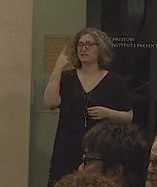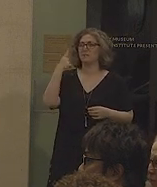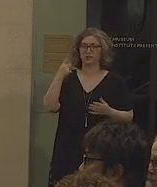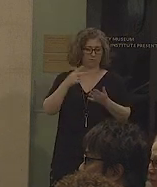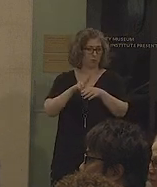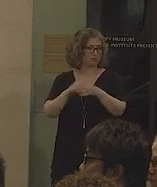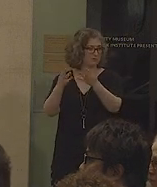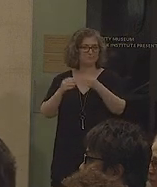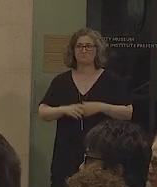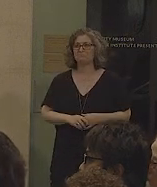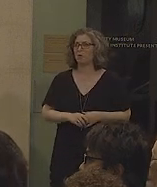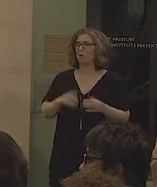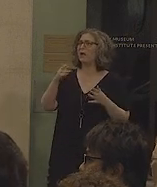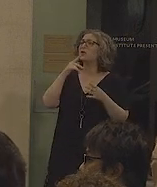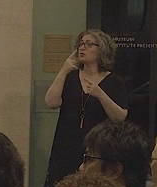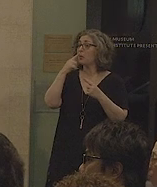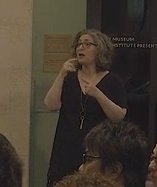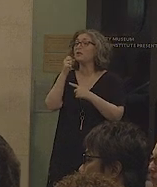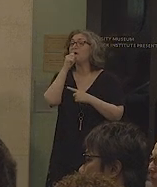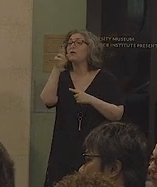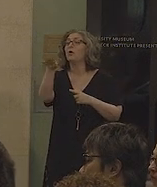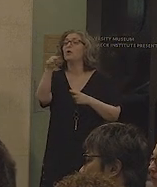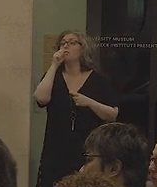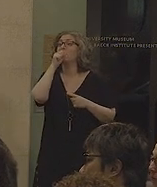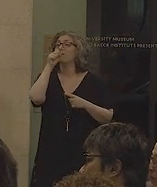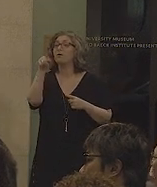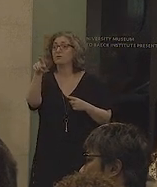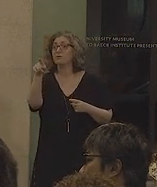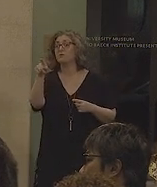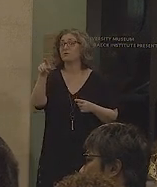Of course. Hold on, but can you say it into the microphone? We're going to pass you.